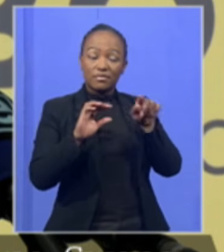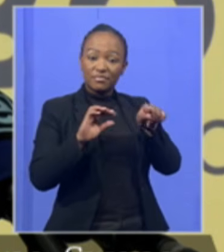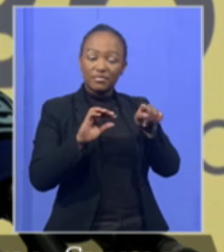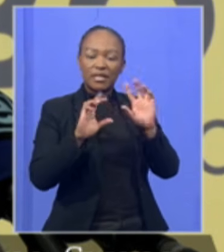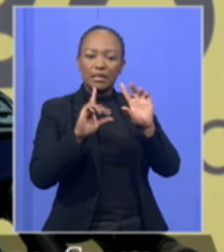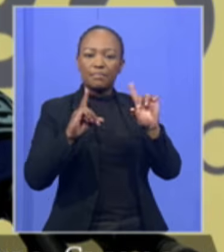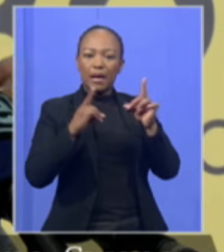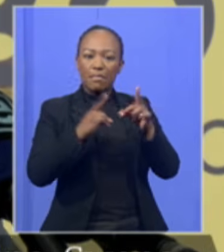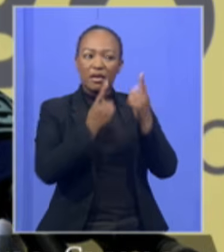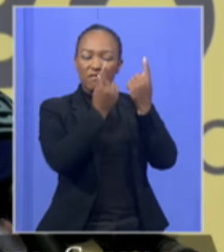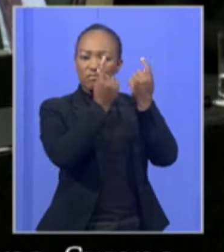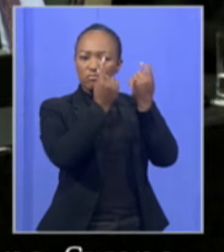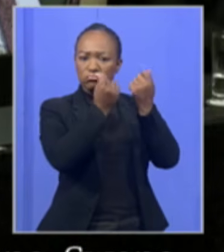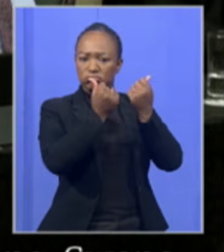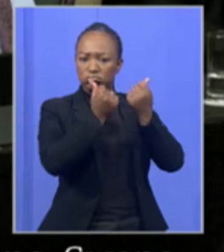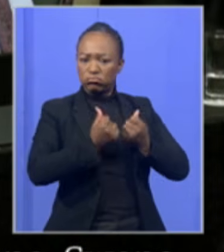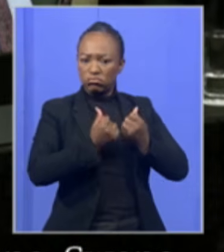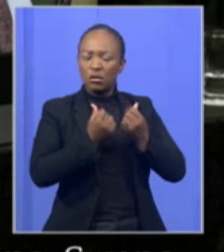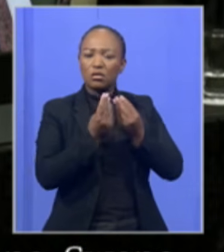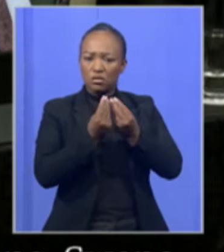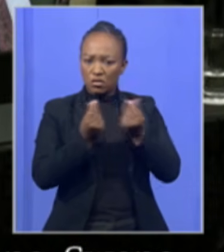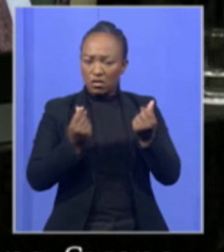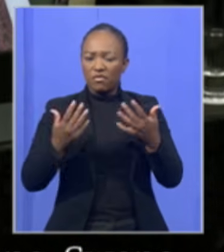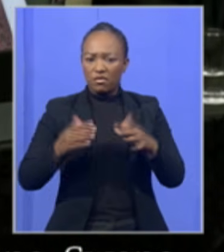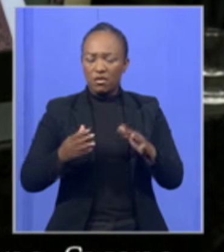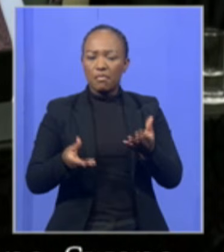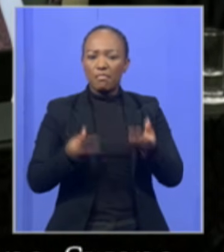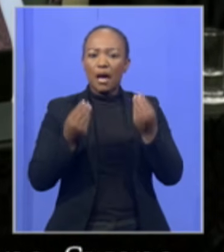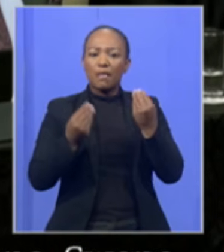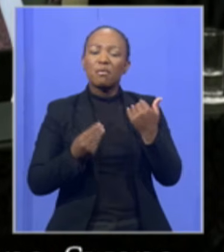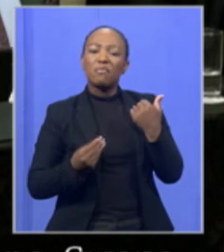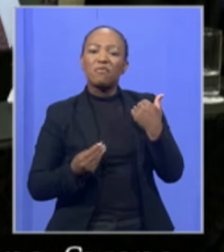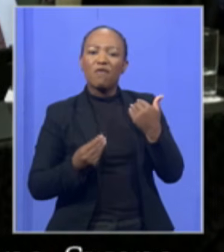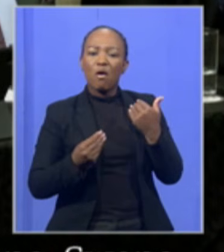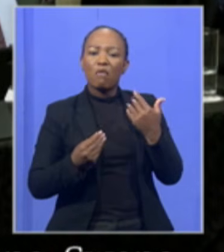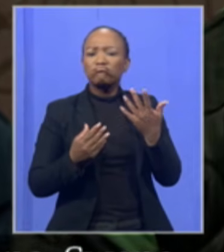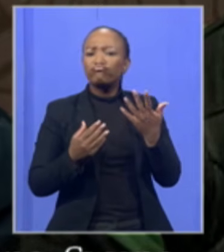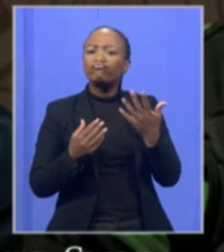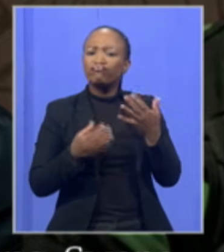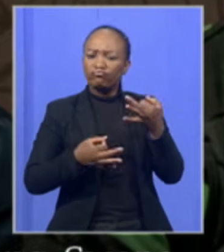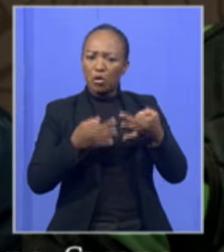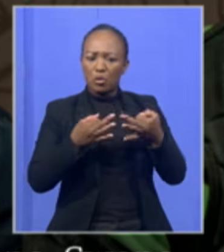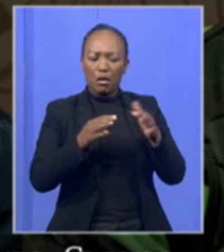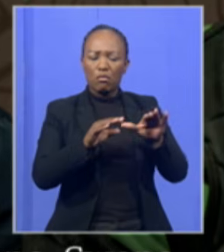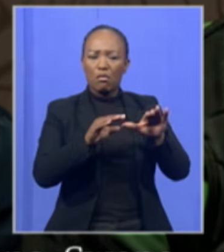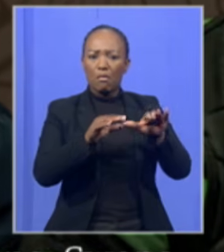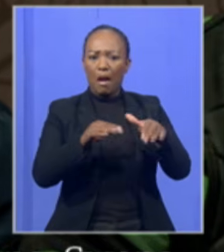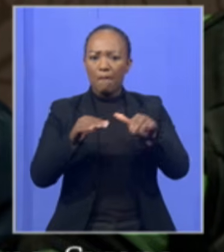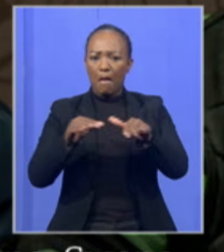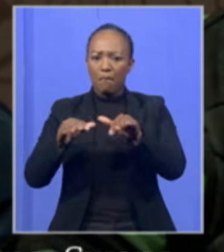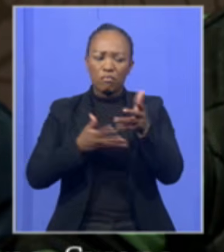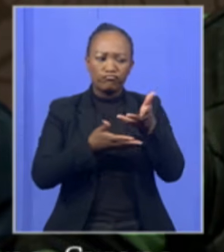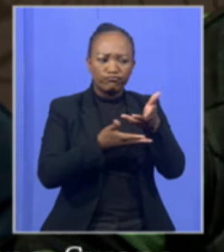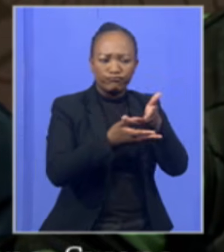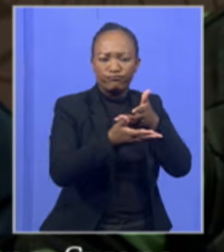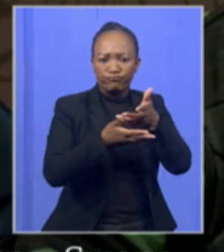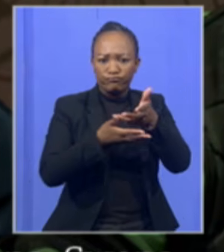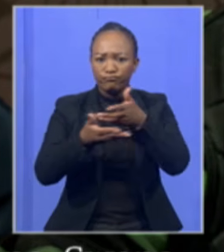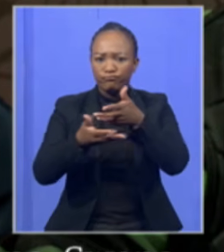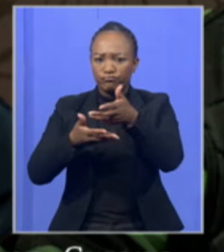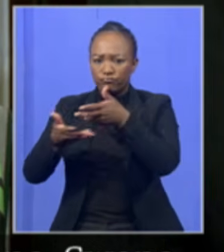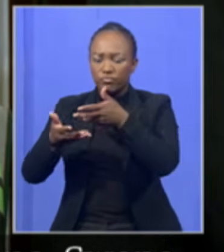go fitlhelela tharabololo ka ntlha ya ditherisano tse di neng di se bofitlha tse nnileng natso le makoko a voutetseng go